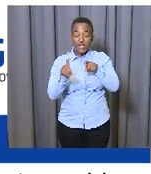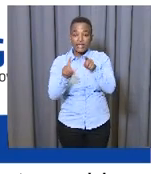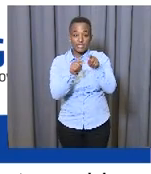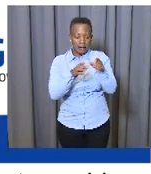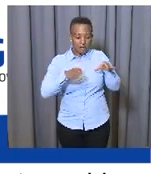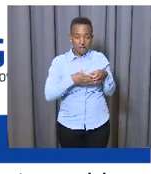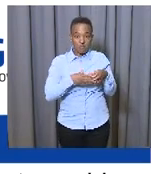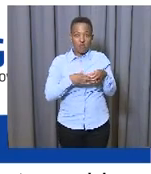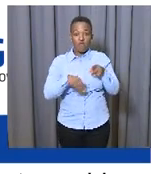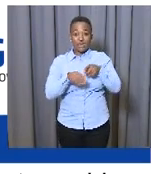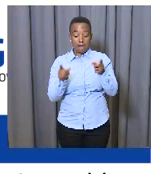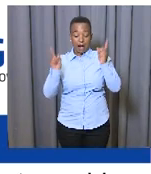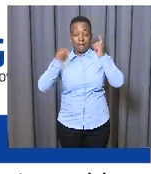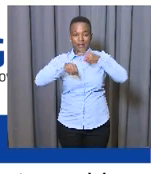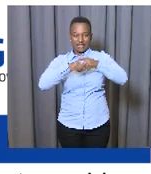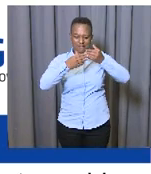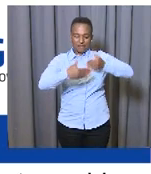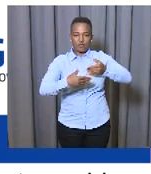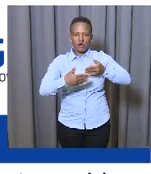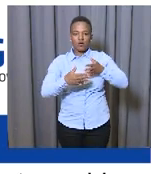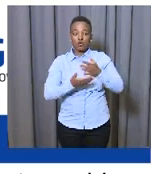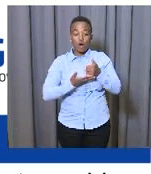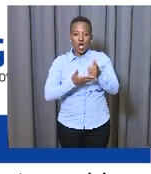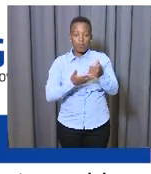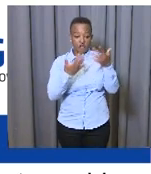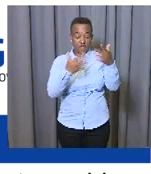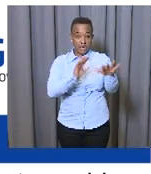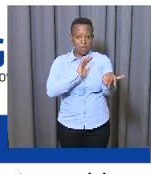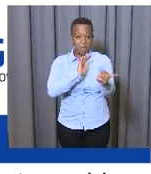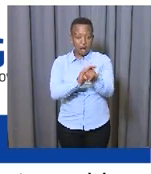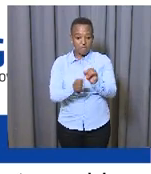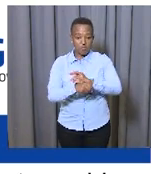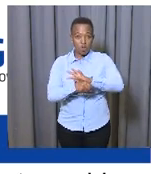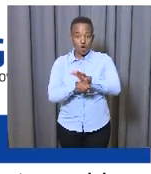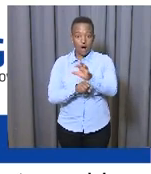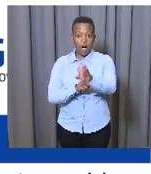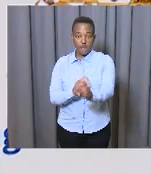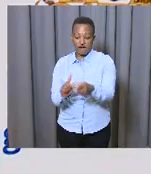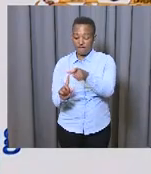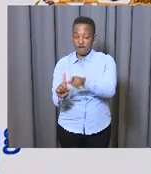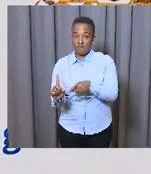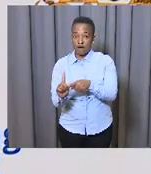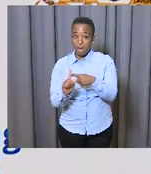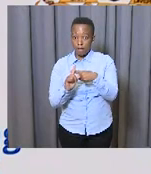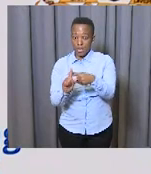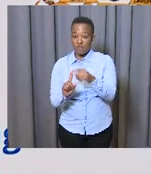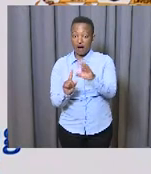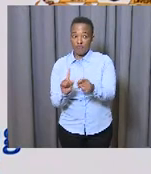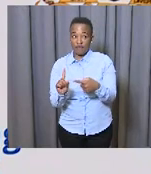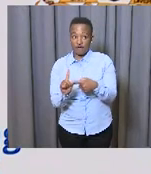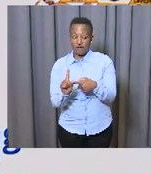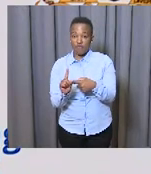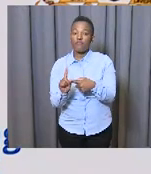period to help track down, firstly, once it is known so-and-so has tested positive, all